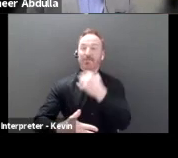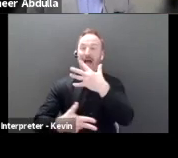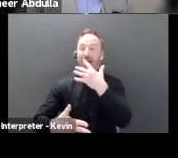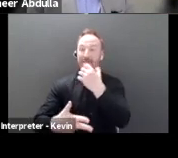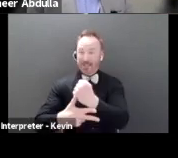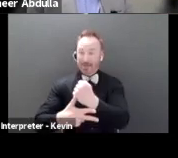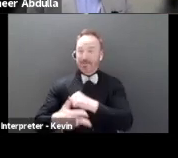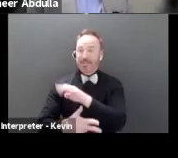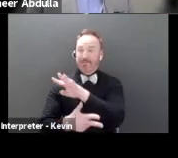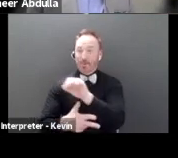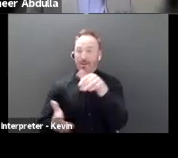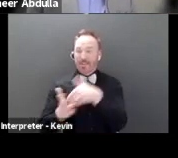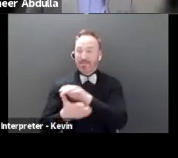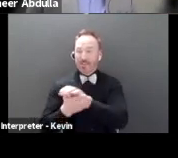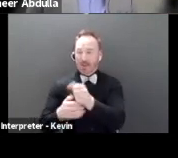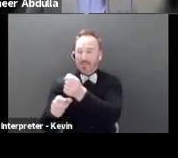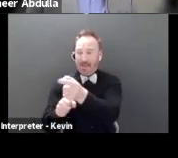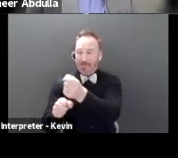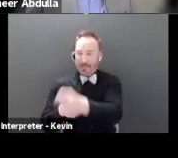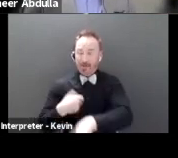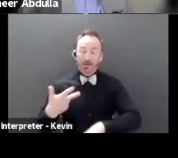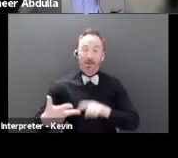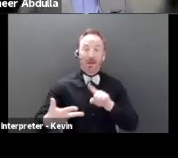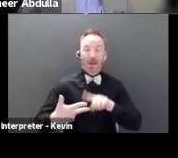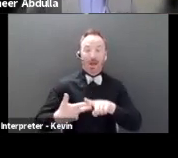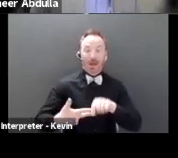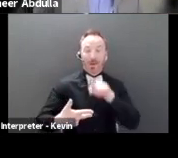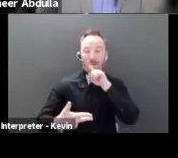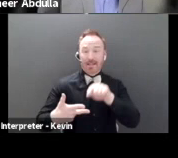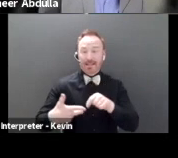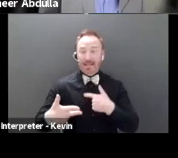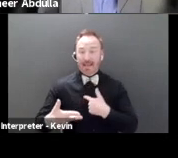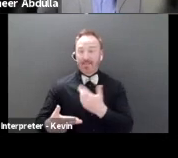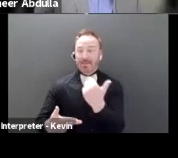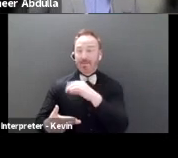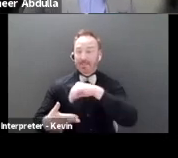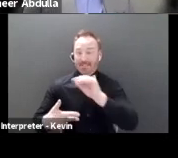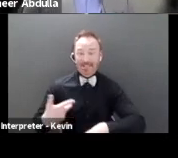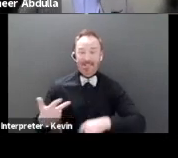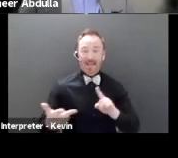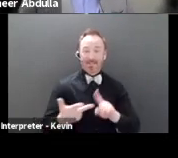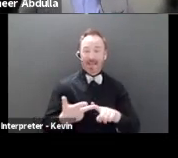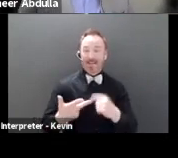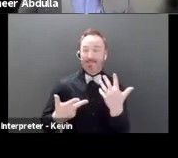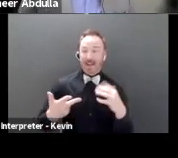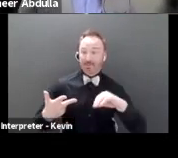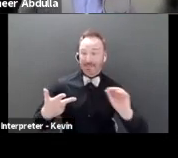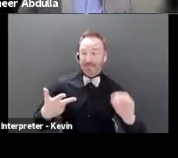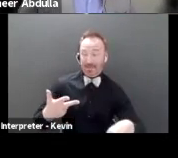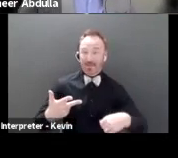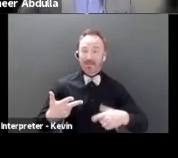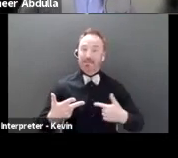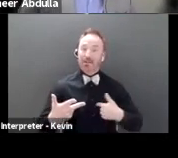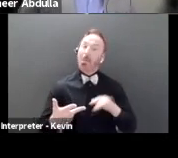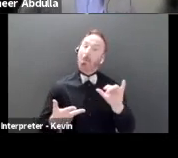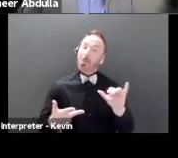some folks who think the second option, so 3 years of zero salary and 2 years at $100,000 of salary. And then some folks